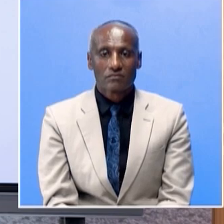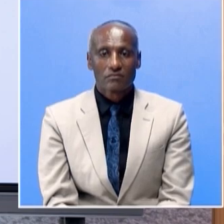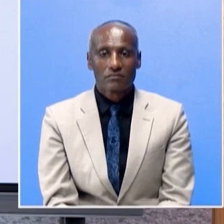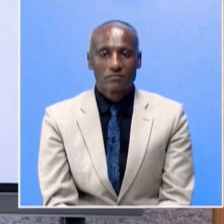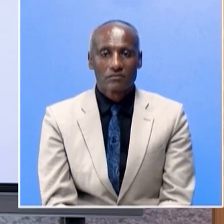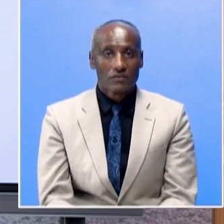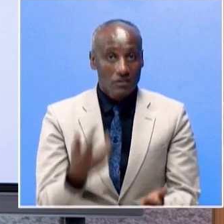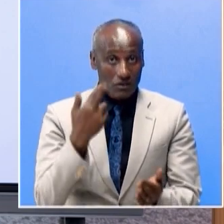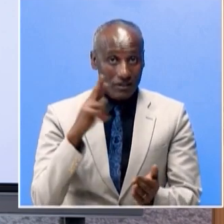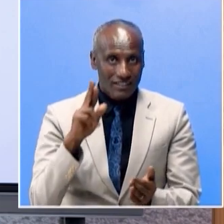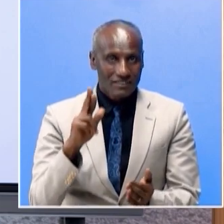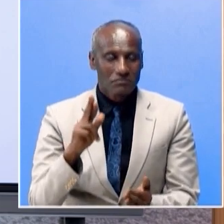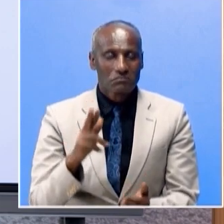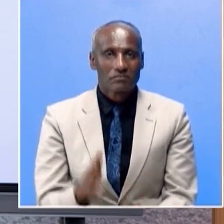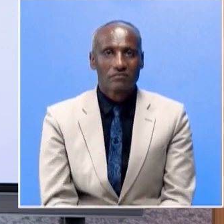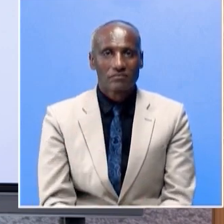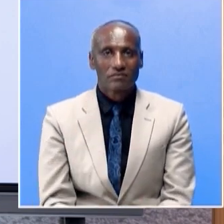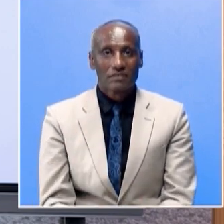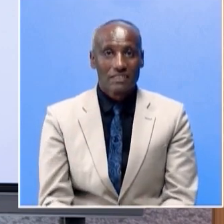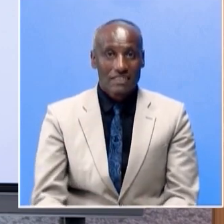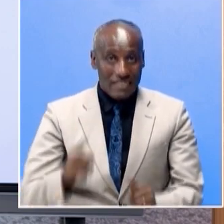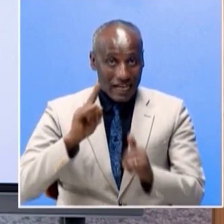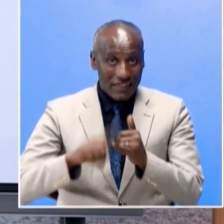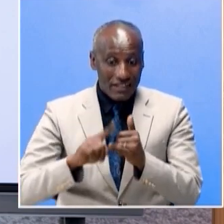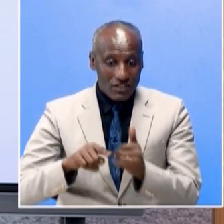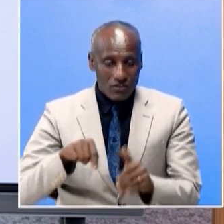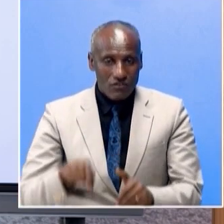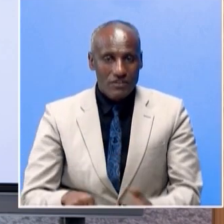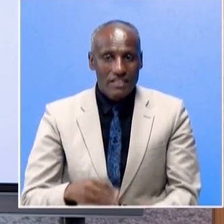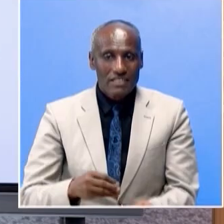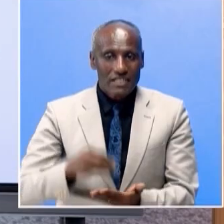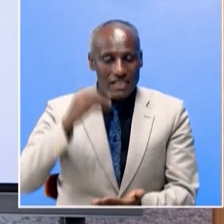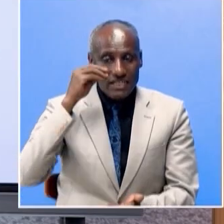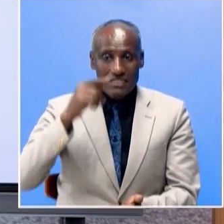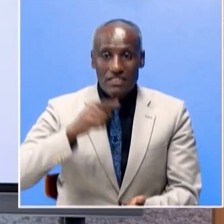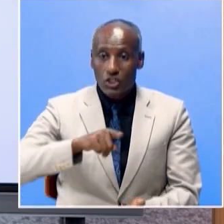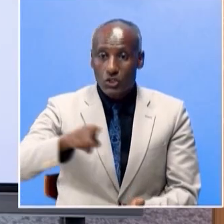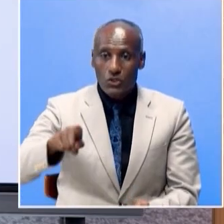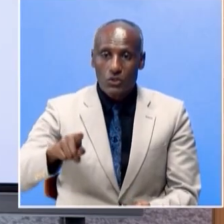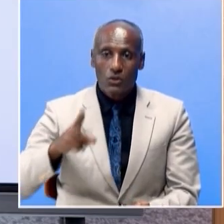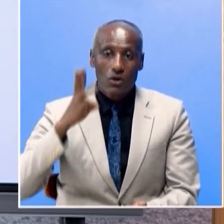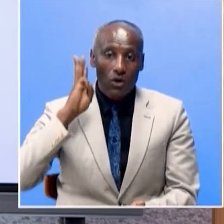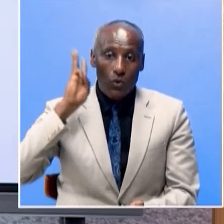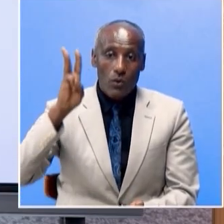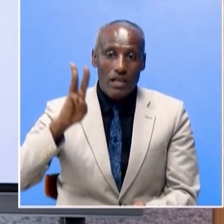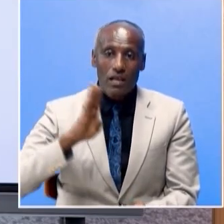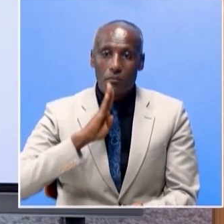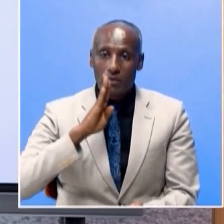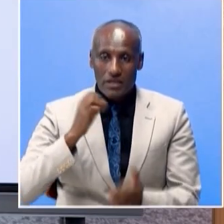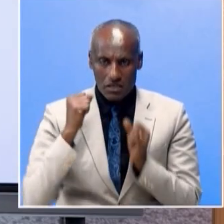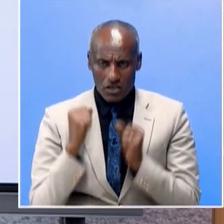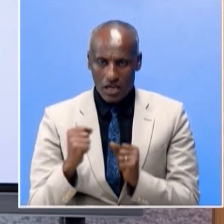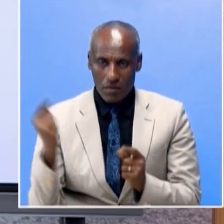All right. At the end of this lesson, you will be able to describe modal